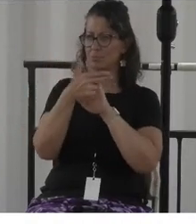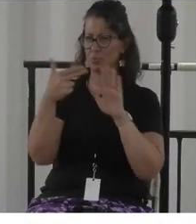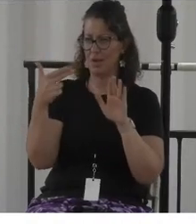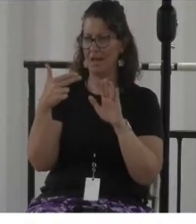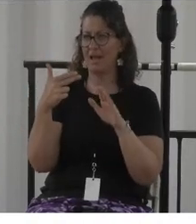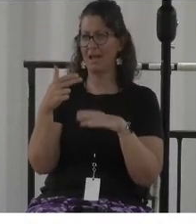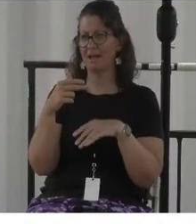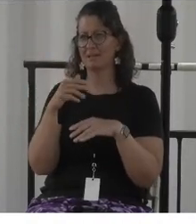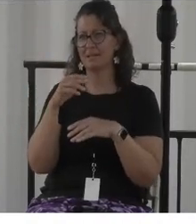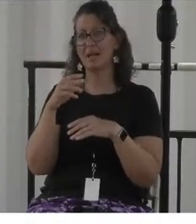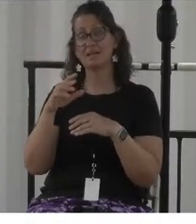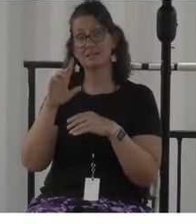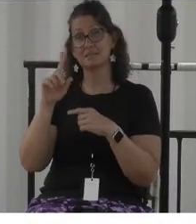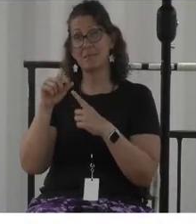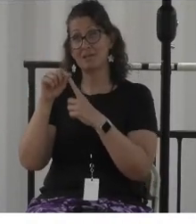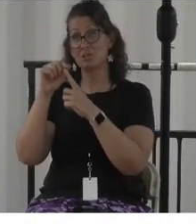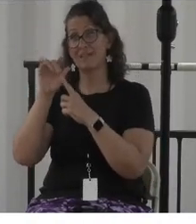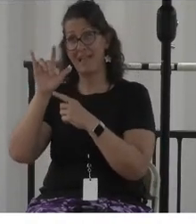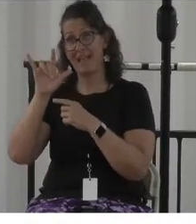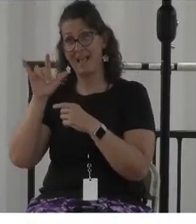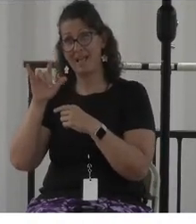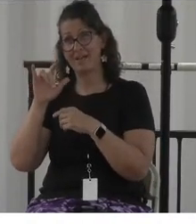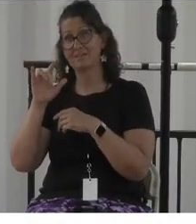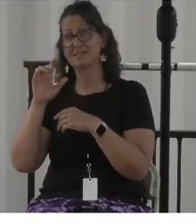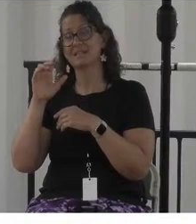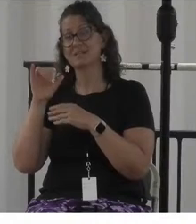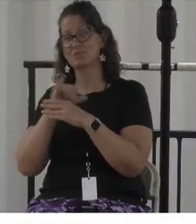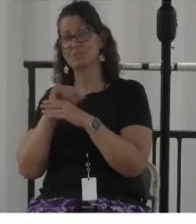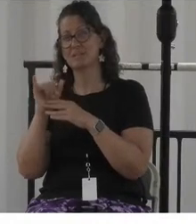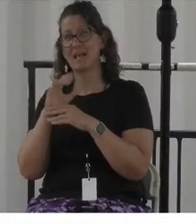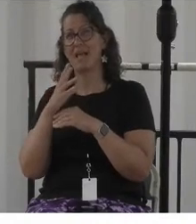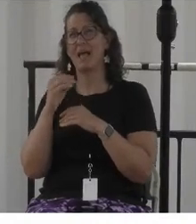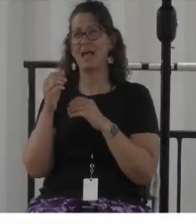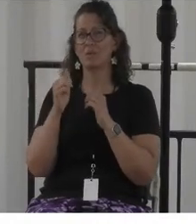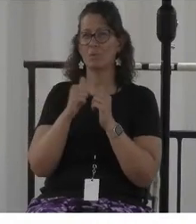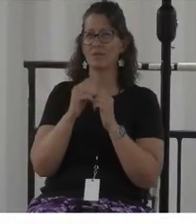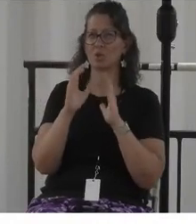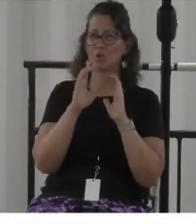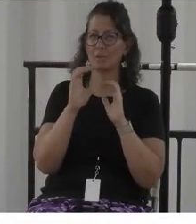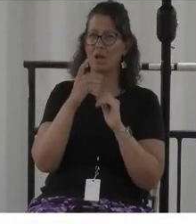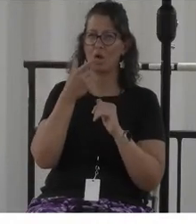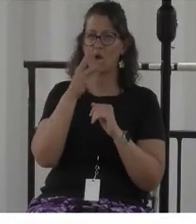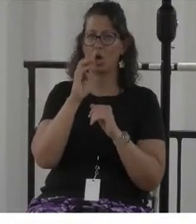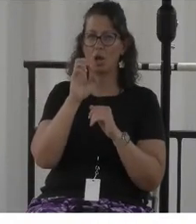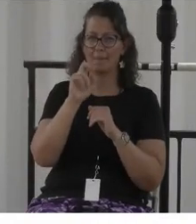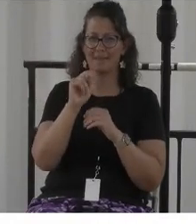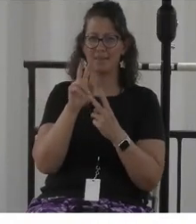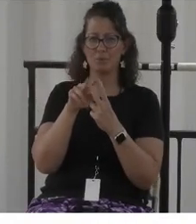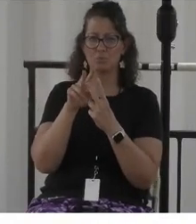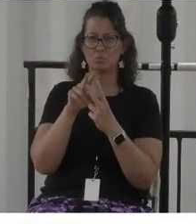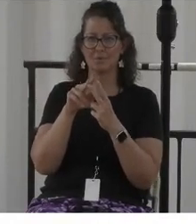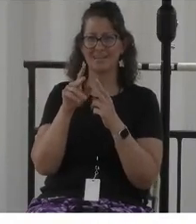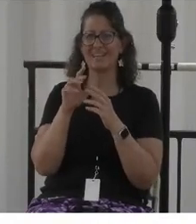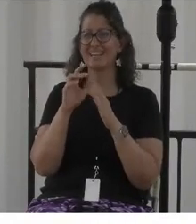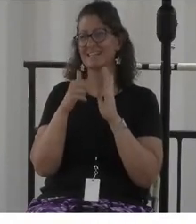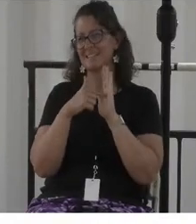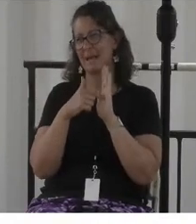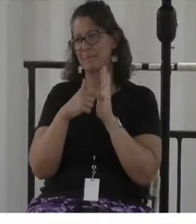in the aviation industry, as well as Garmin for personal communications are two good examples of what Iridium is used